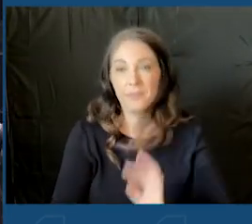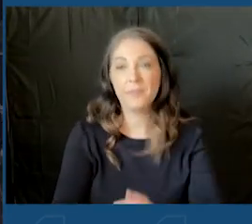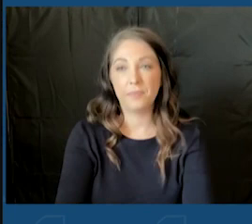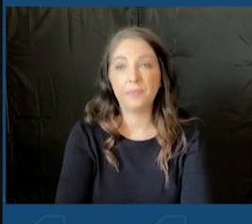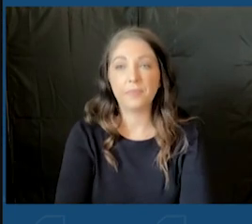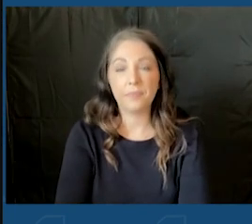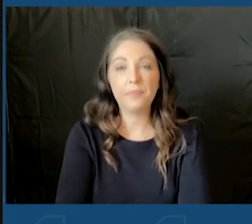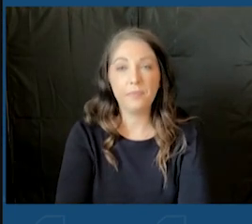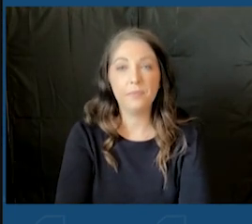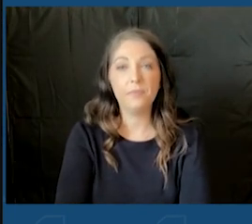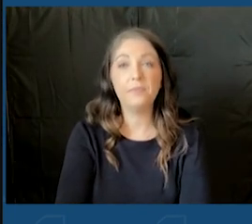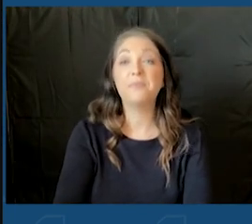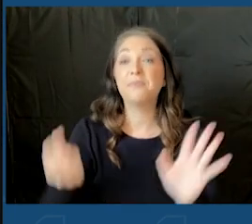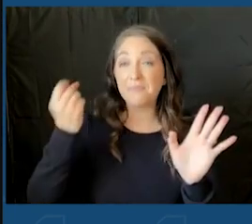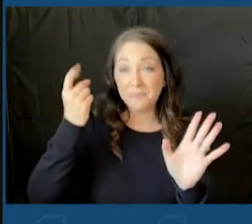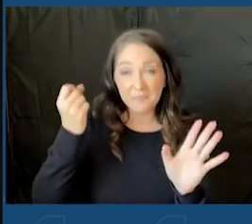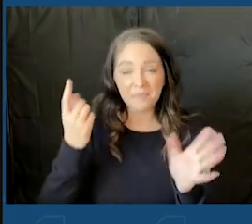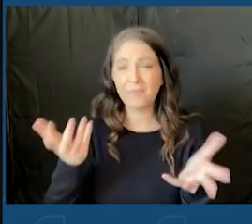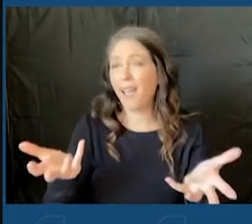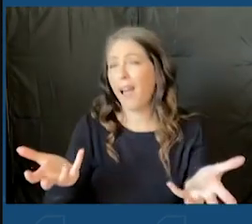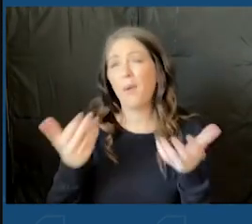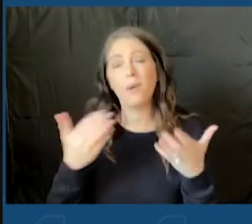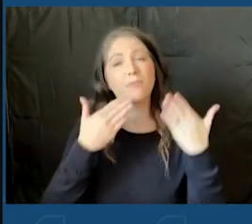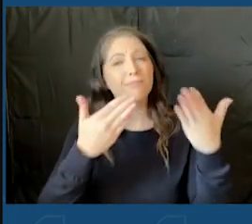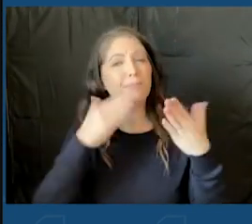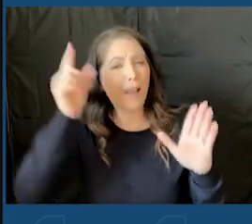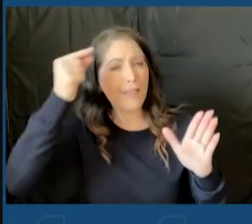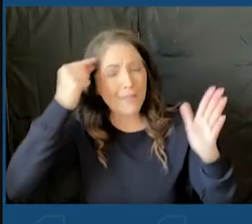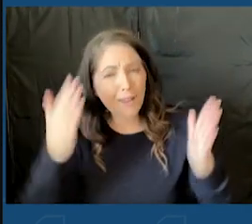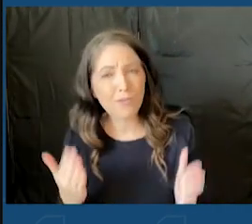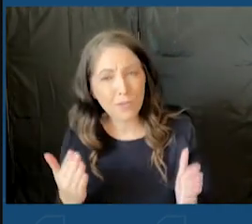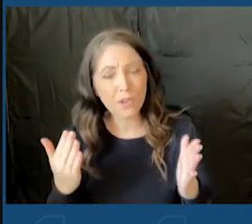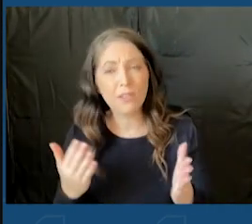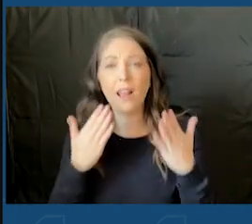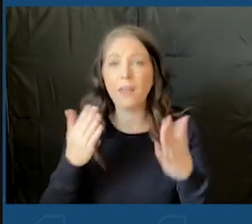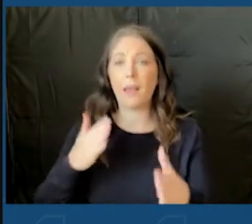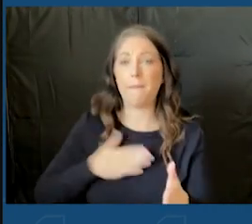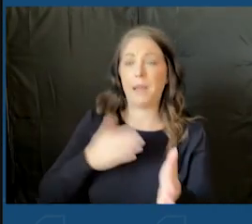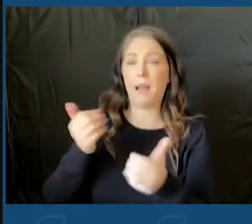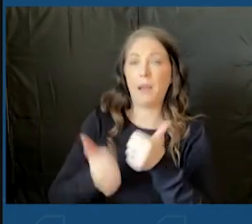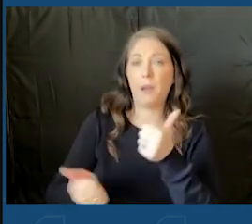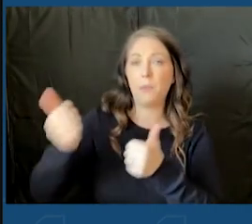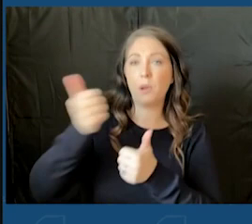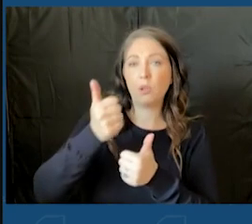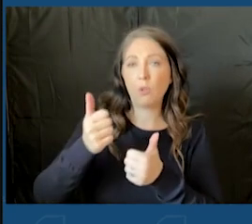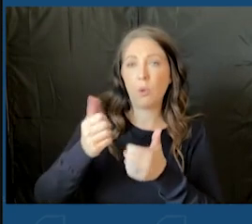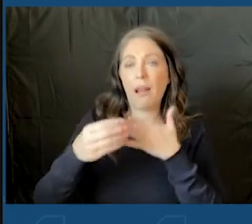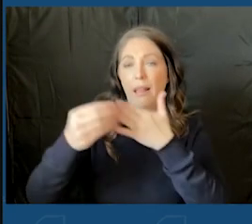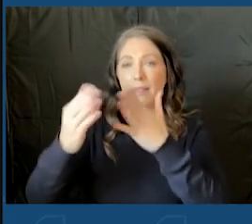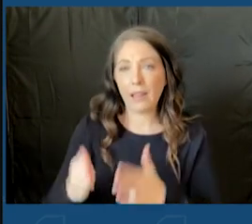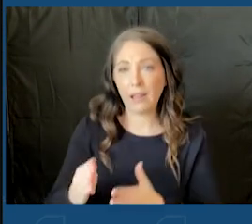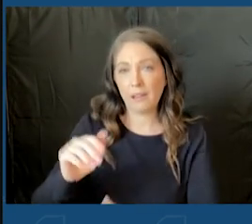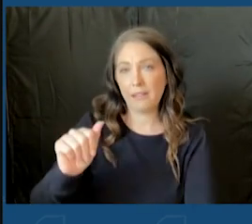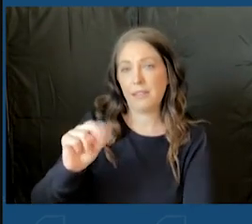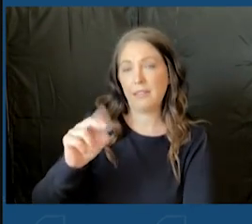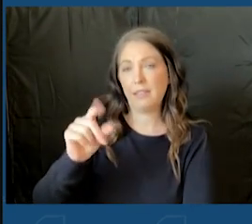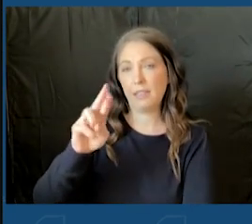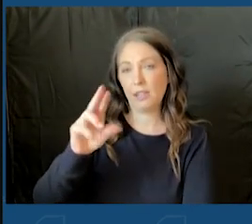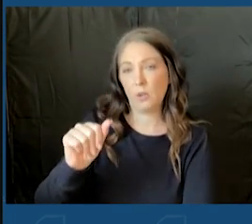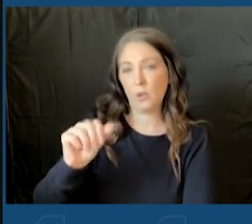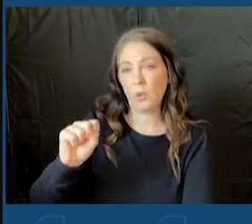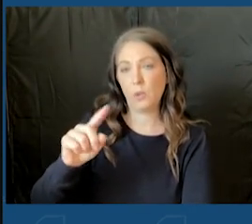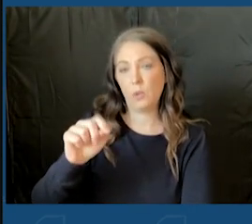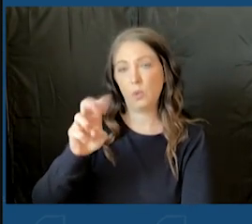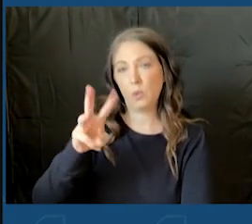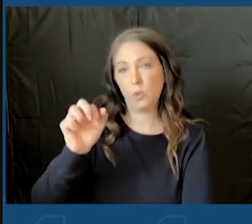So with that, I really just want to thank the governor. I want to thank my majority leader, Andrea Stewart-Cousins, and of course, Speaker Hasty,